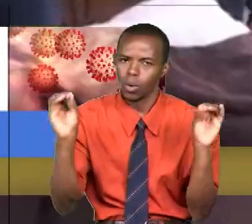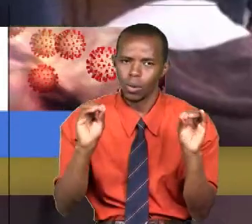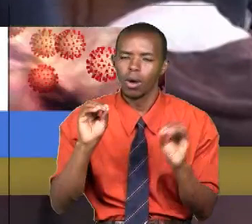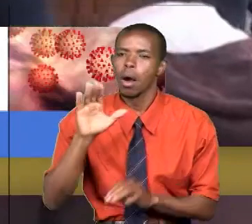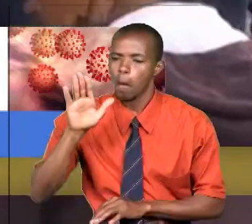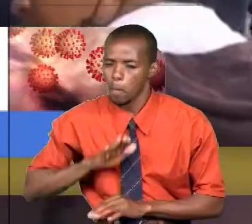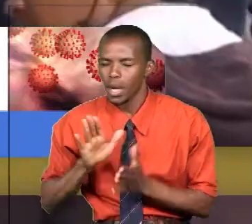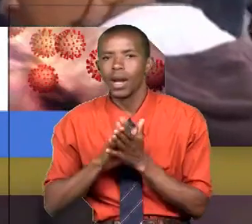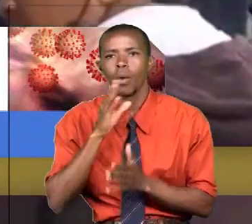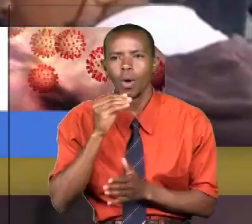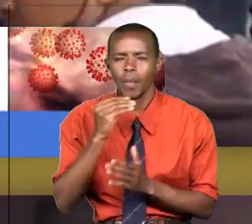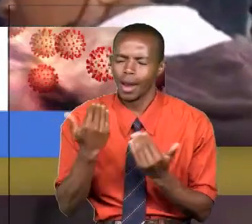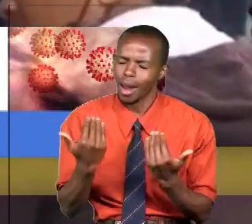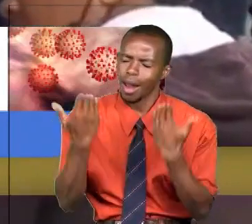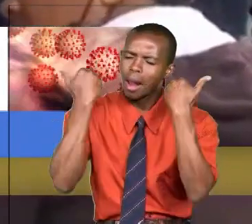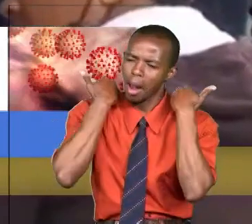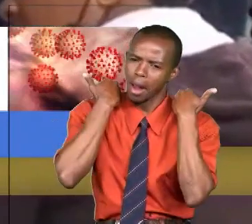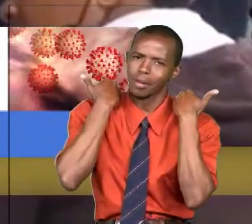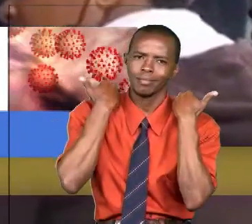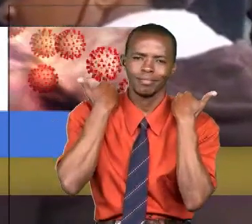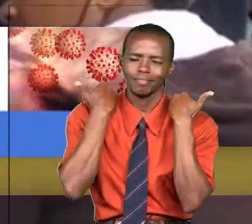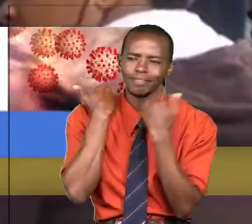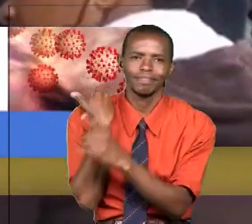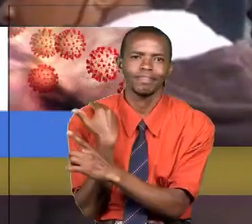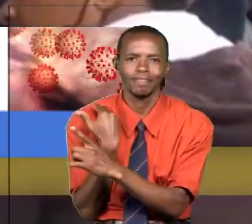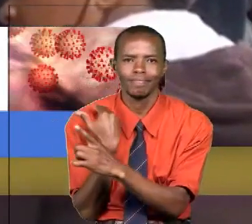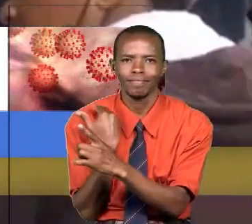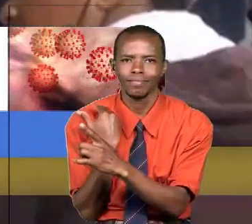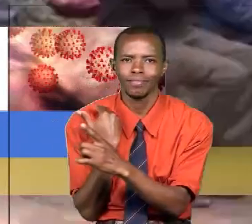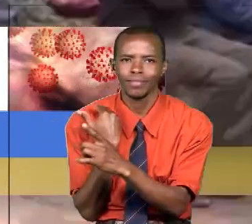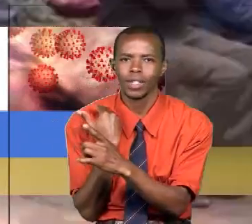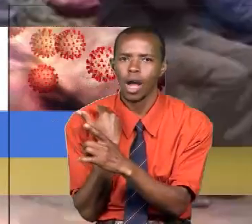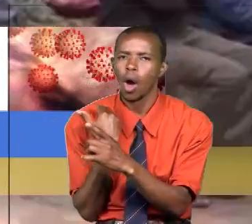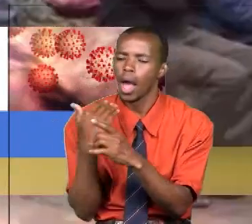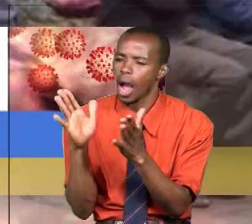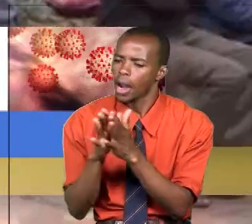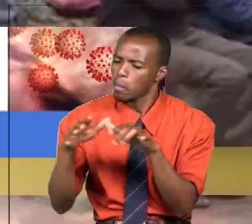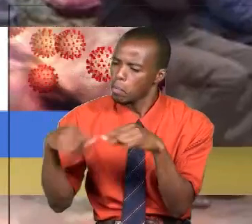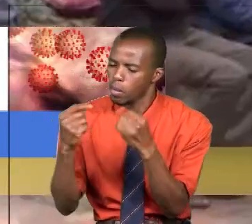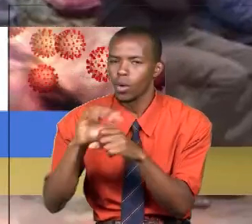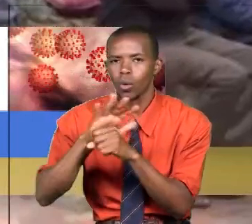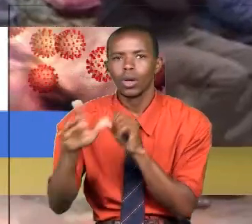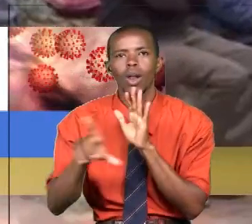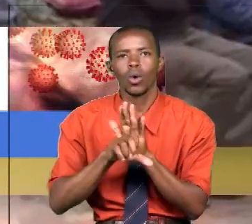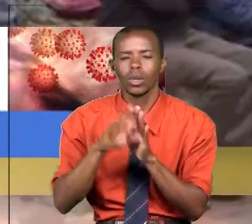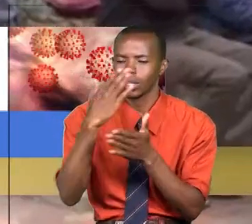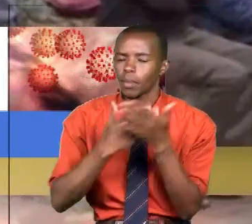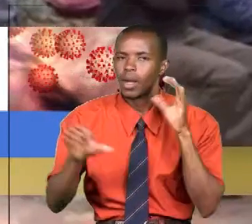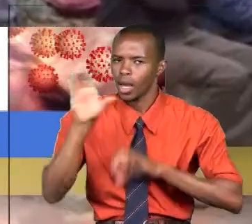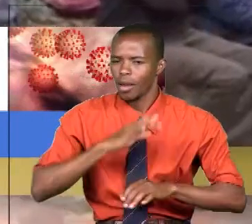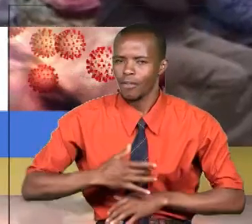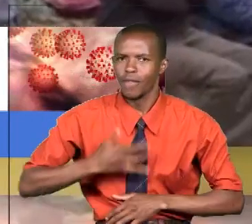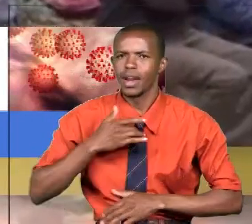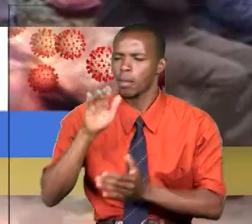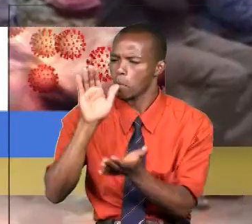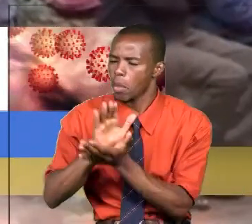women and babies sleep in queues without any ablution facilities and in violation of COVID-19 regulations. Some citizens feel the